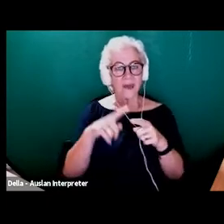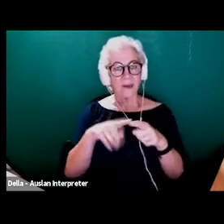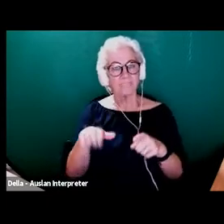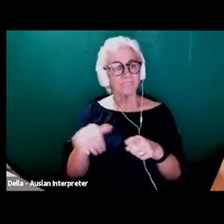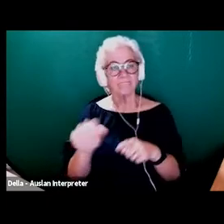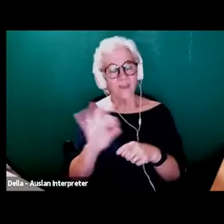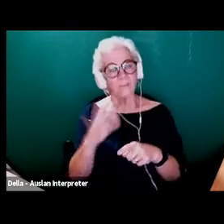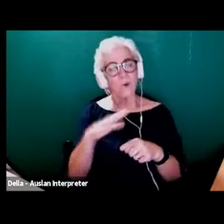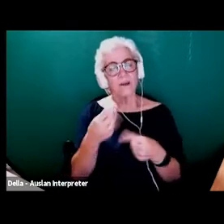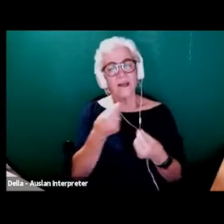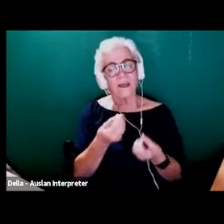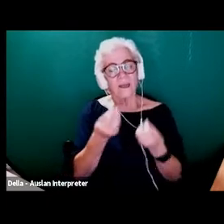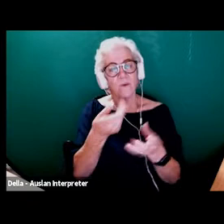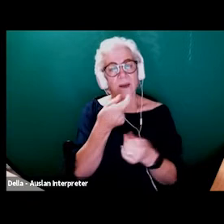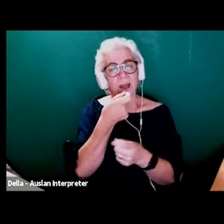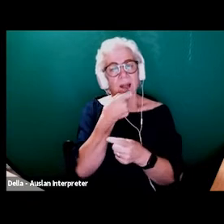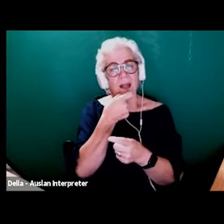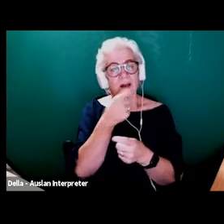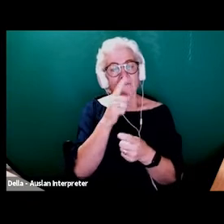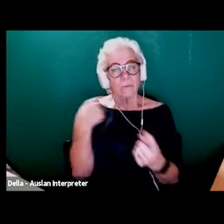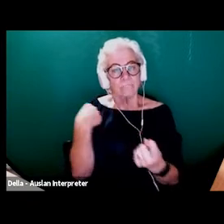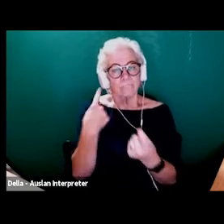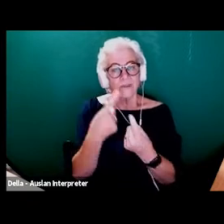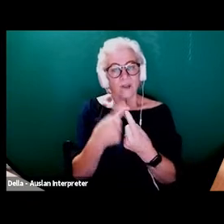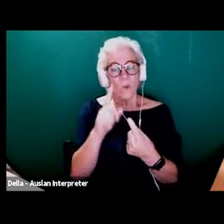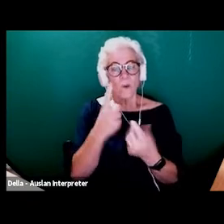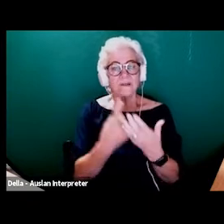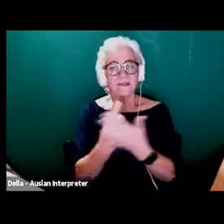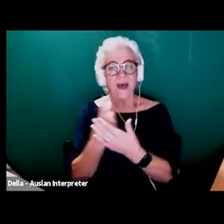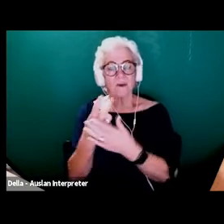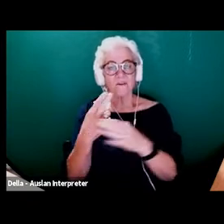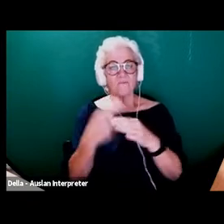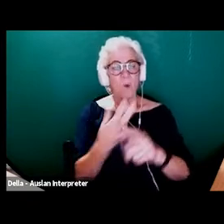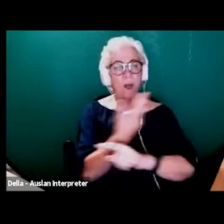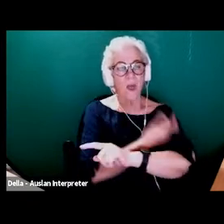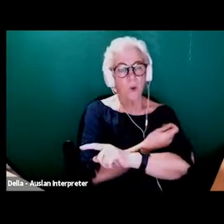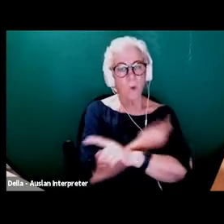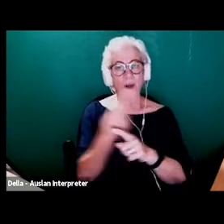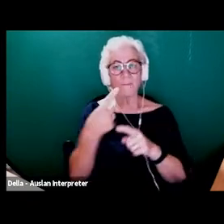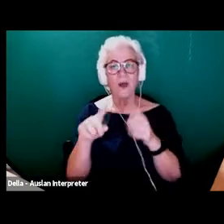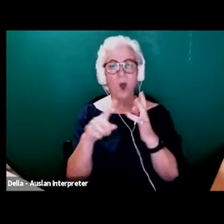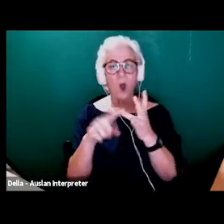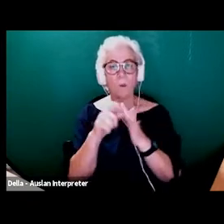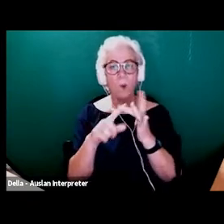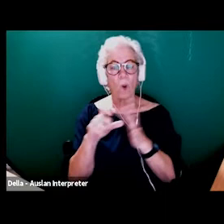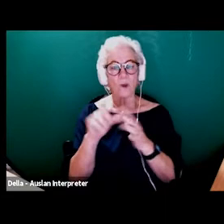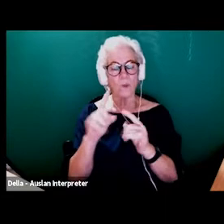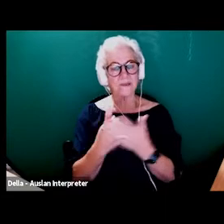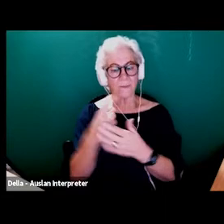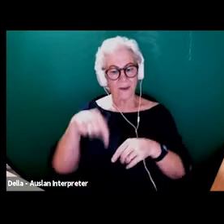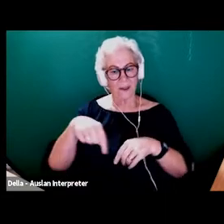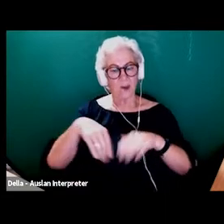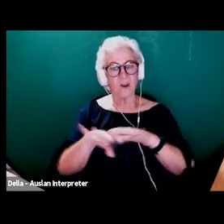of what's happened in terms of heroin and other opioid markets in Australia, because some people in the audience might have had questions given what